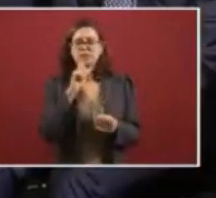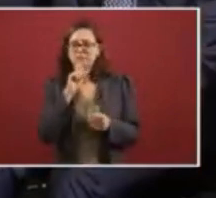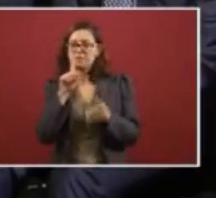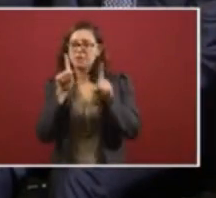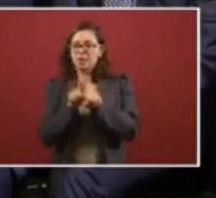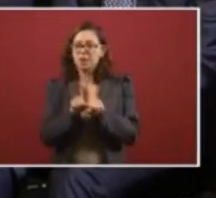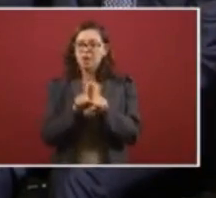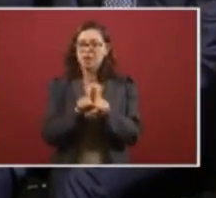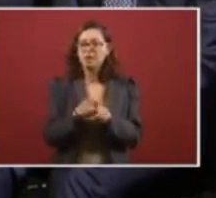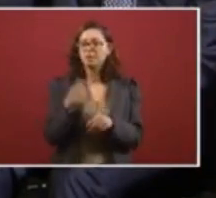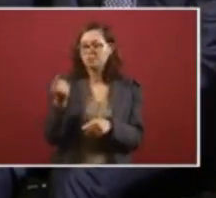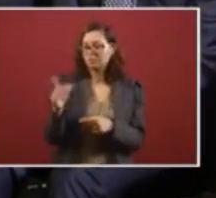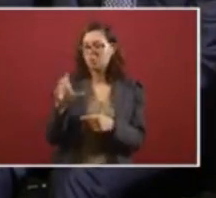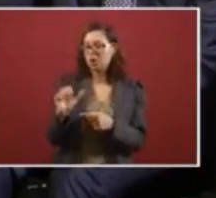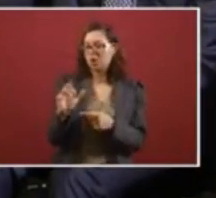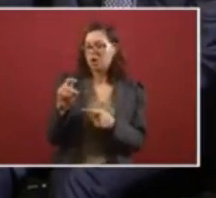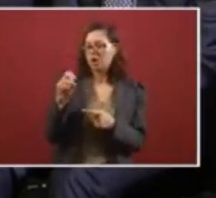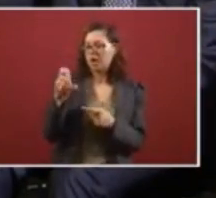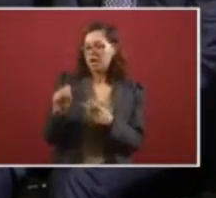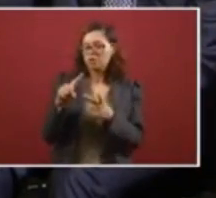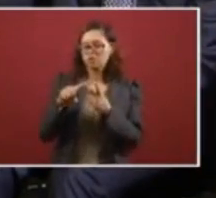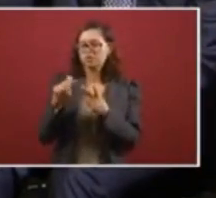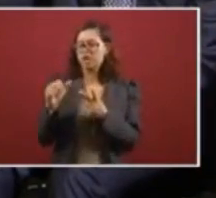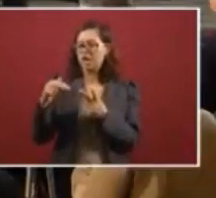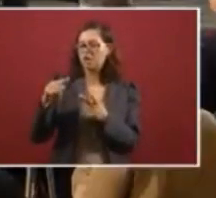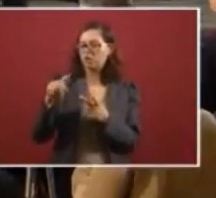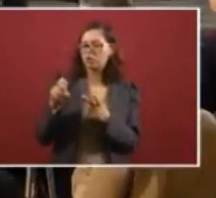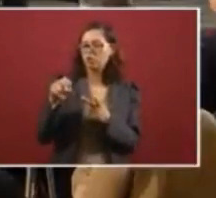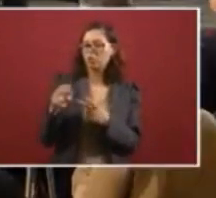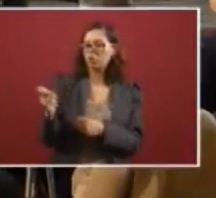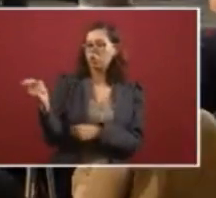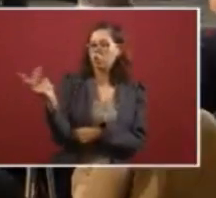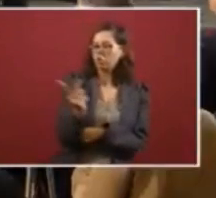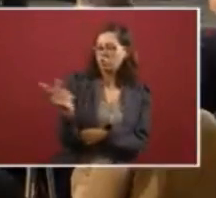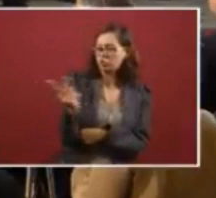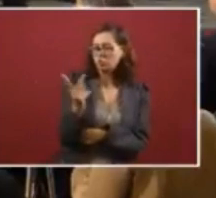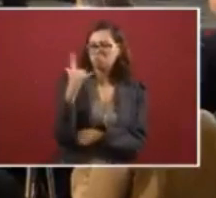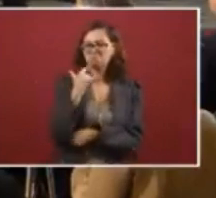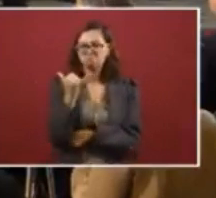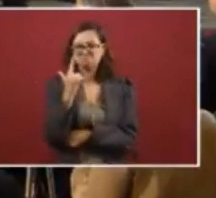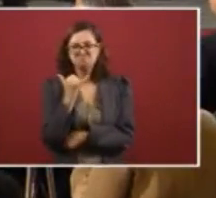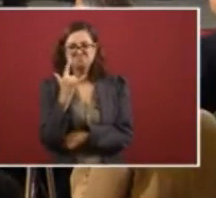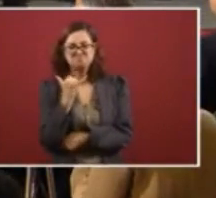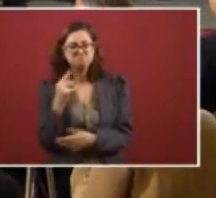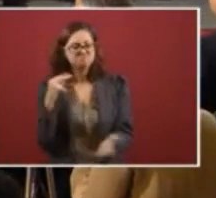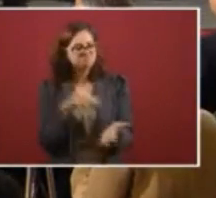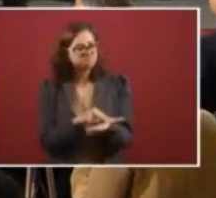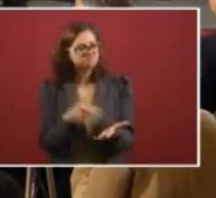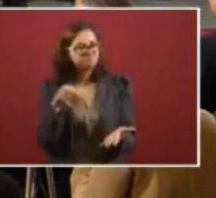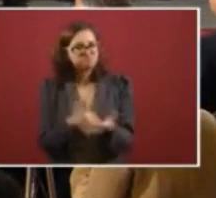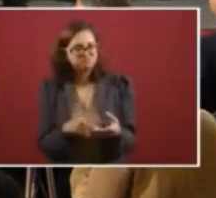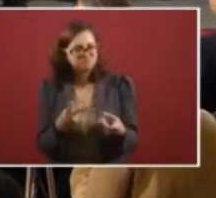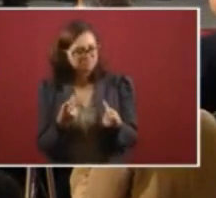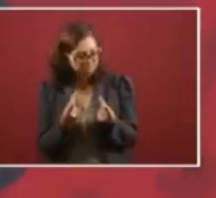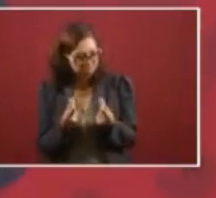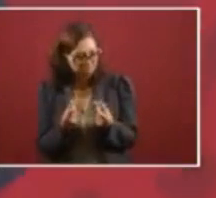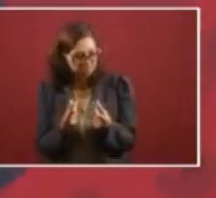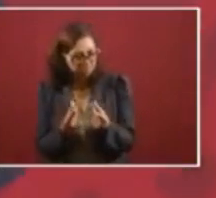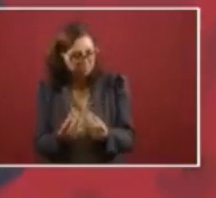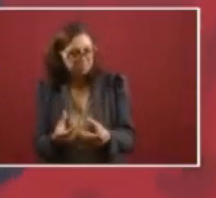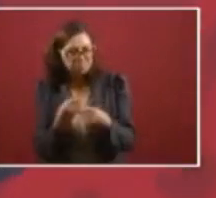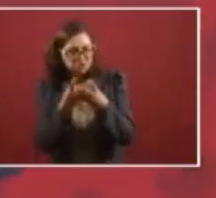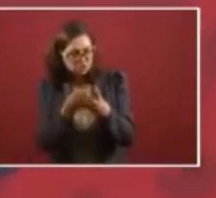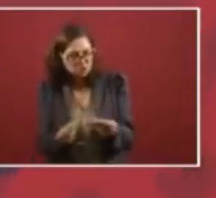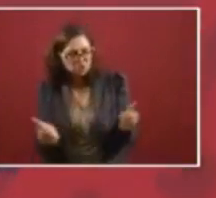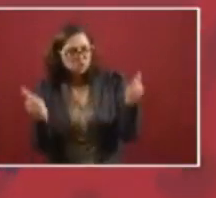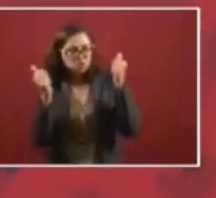already said, thank you for Carlos Slim and Mr. Valle, and also for the effort that he has